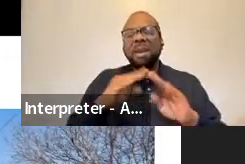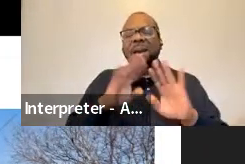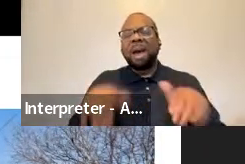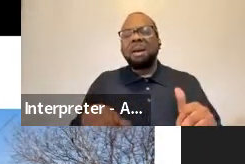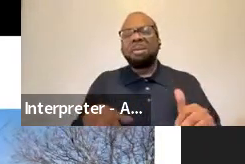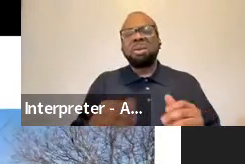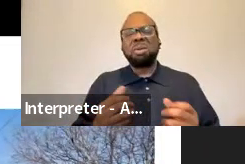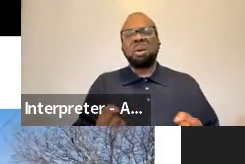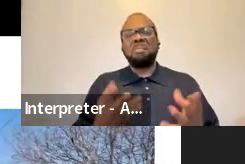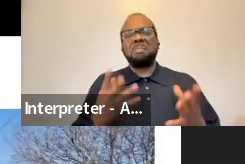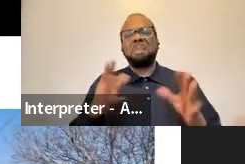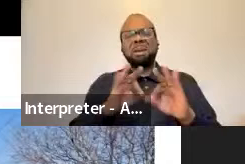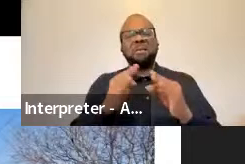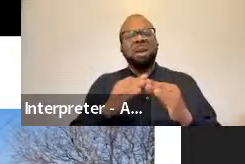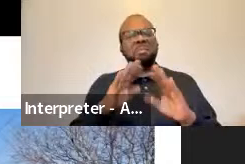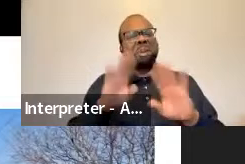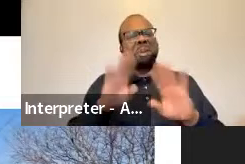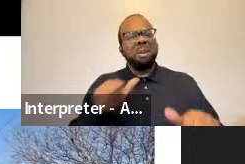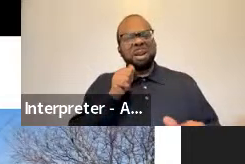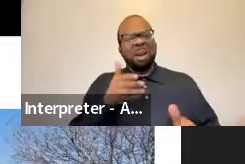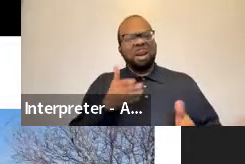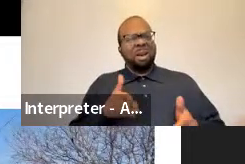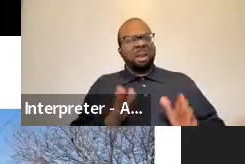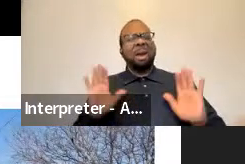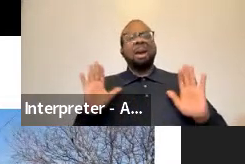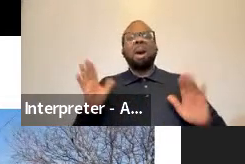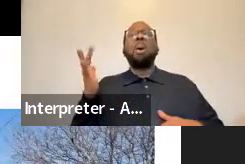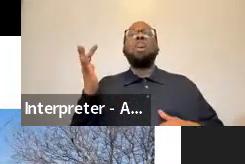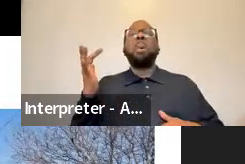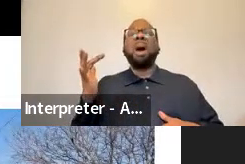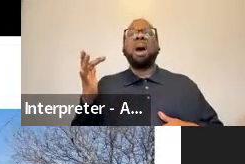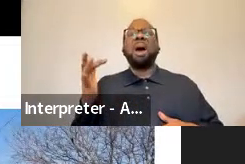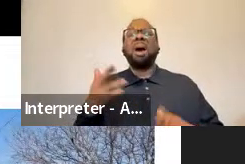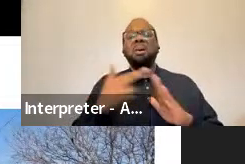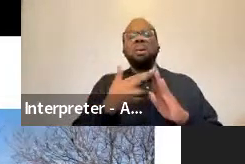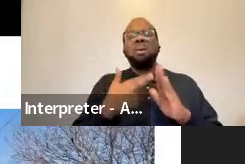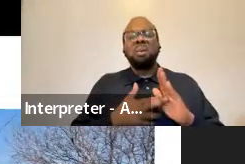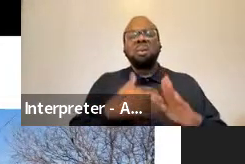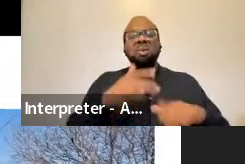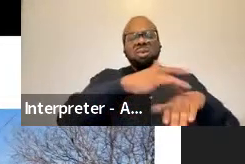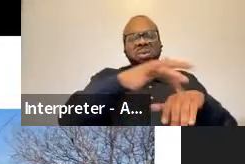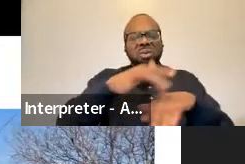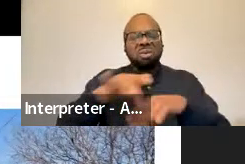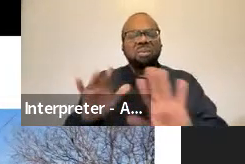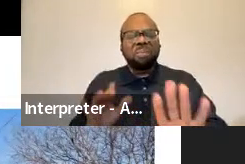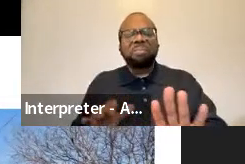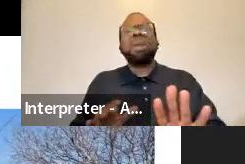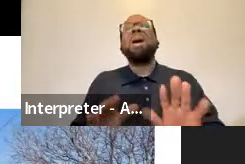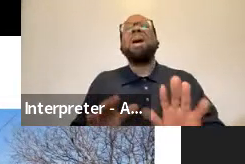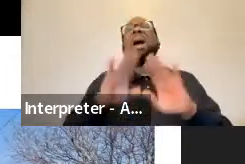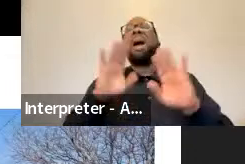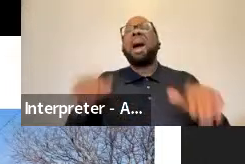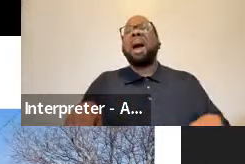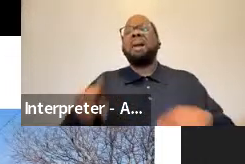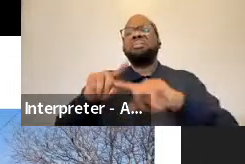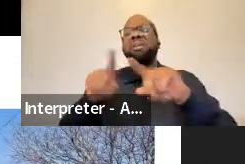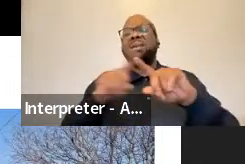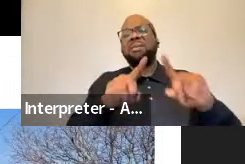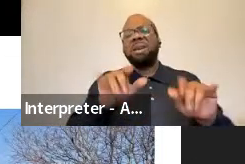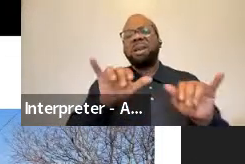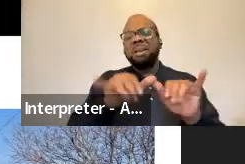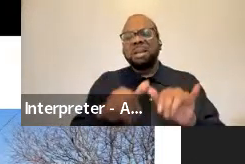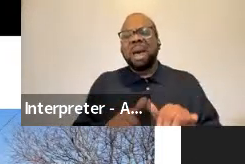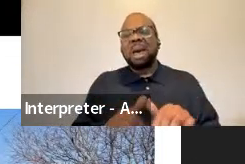Multifamily housing where it's currently not allowed because of exclusionary zoning. Homes of different sizes to meet different people's needs.